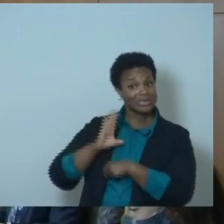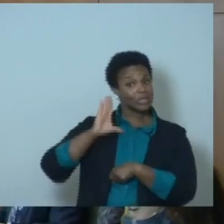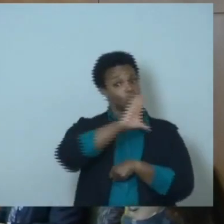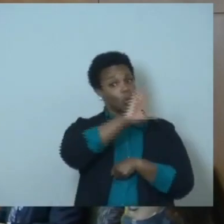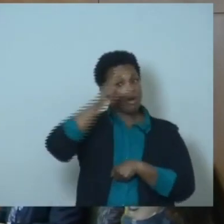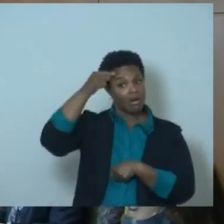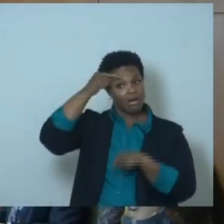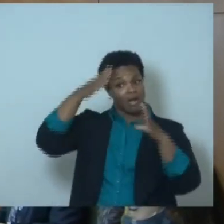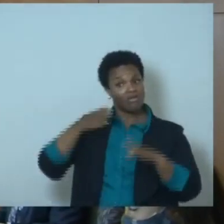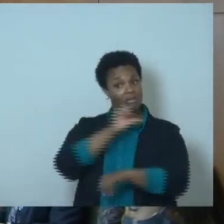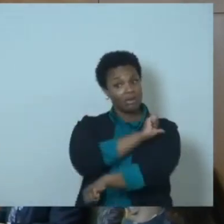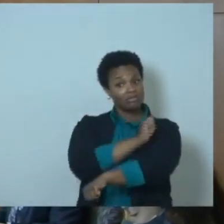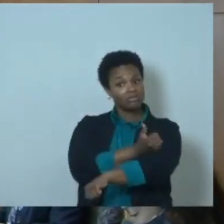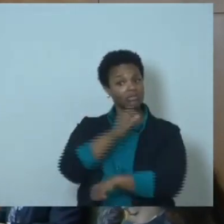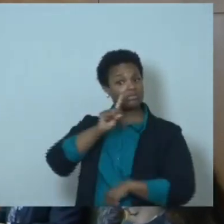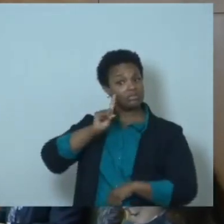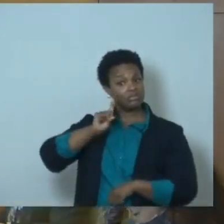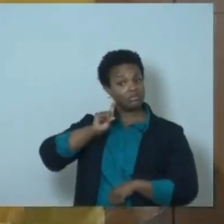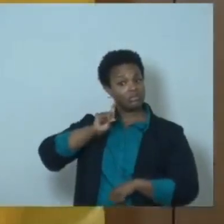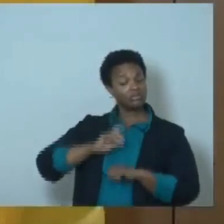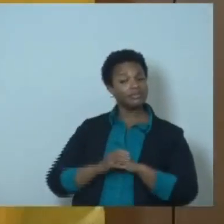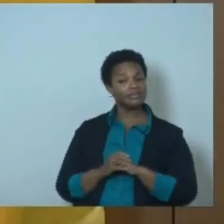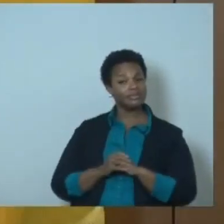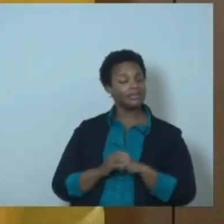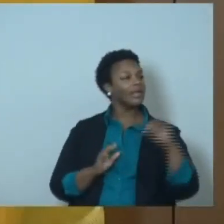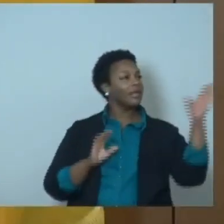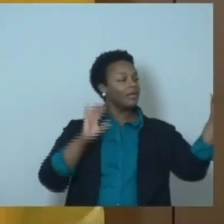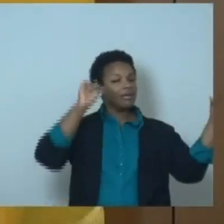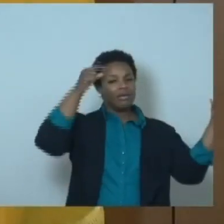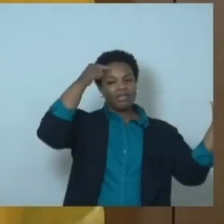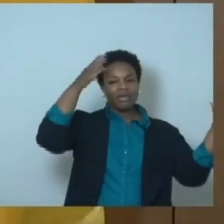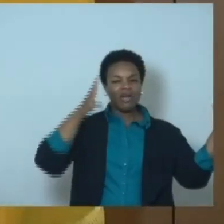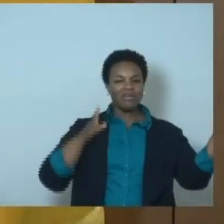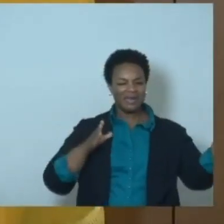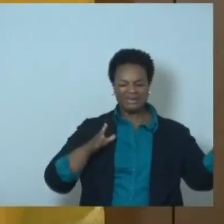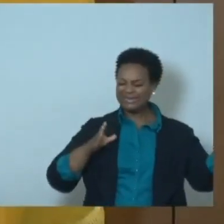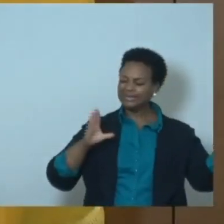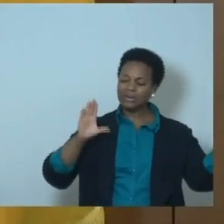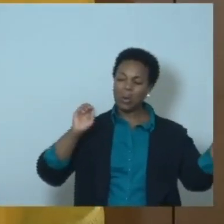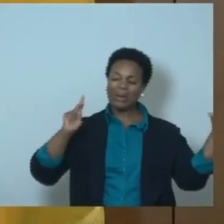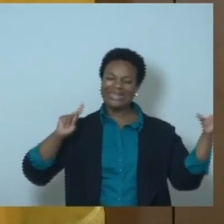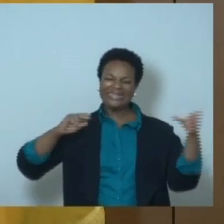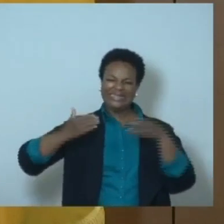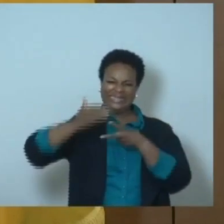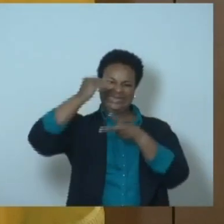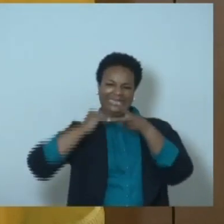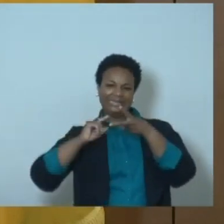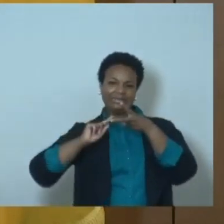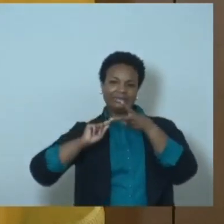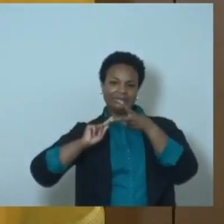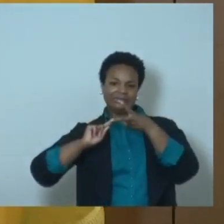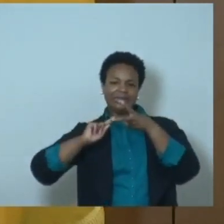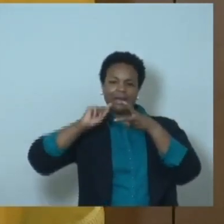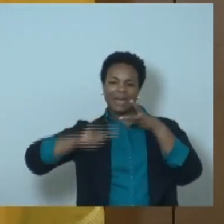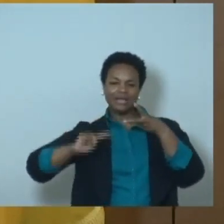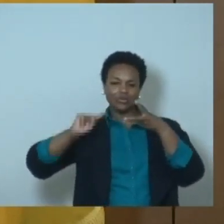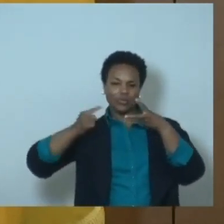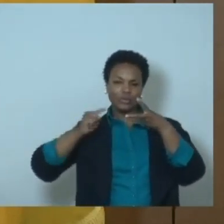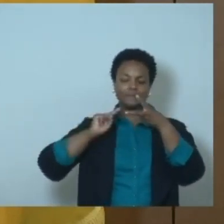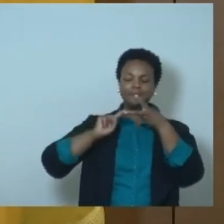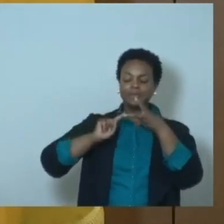disposal? I keep doing this. I'm going to go to the last part first. Where we have ultimate control